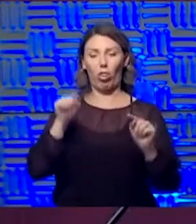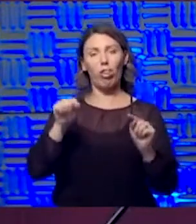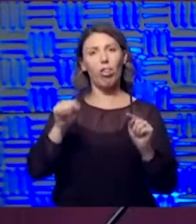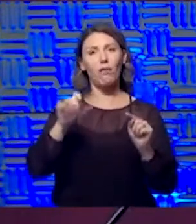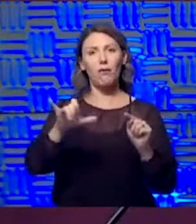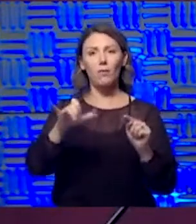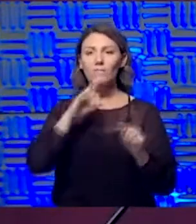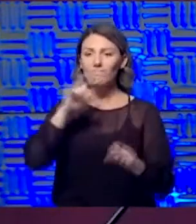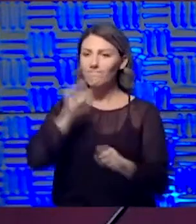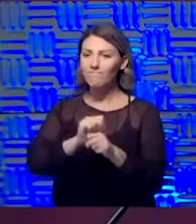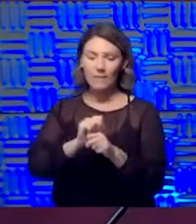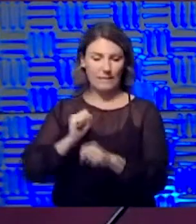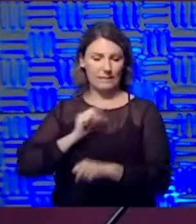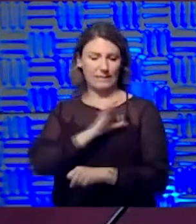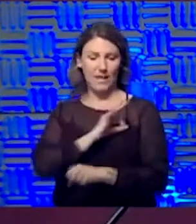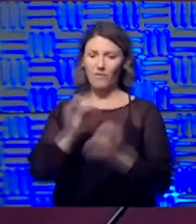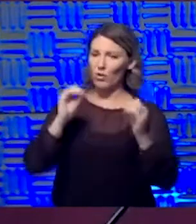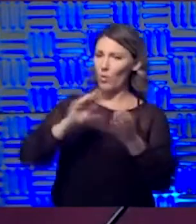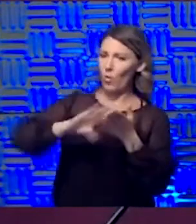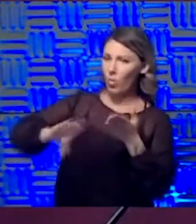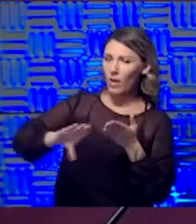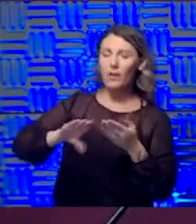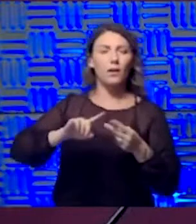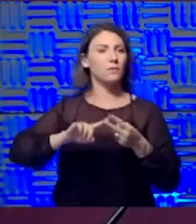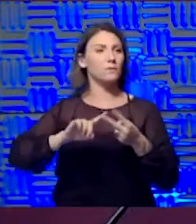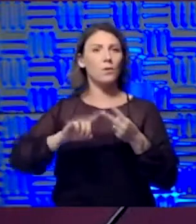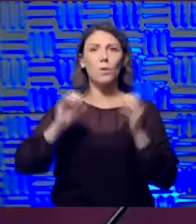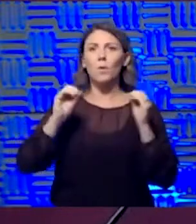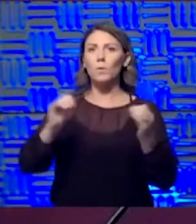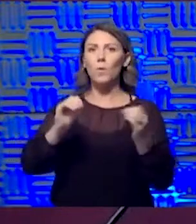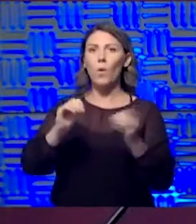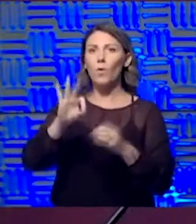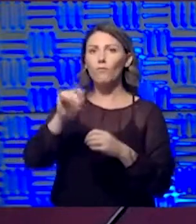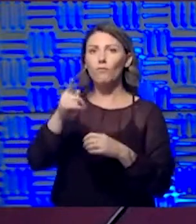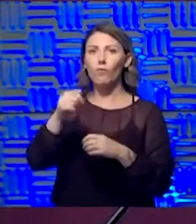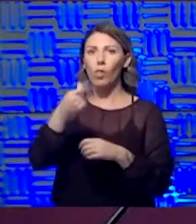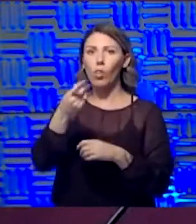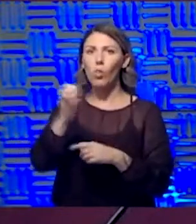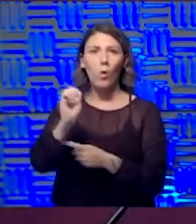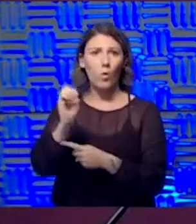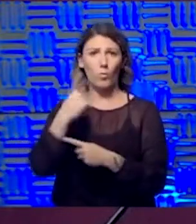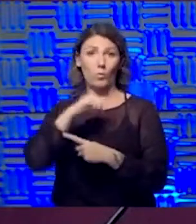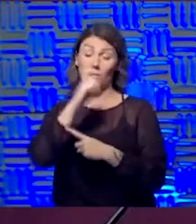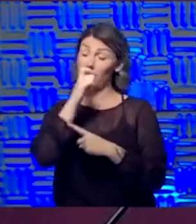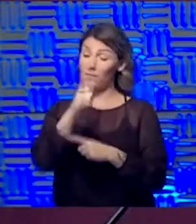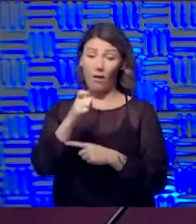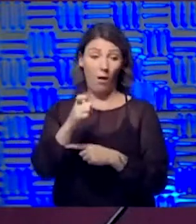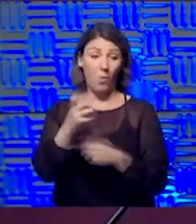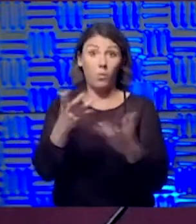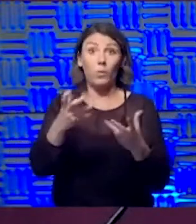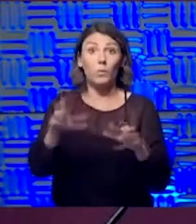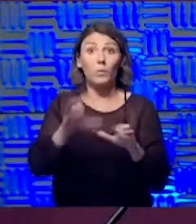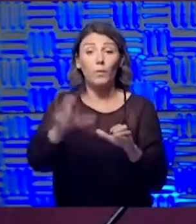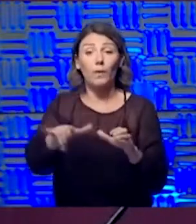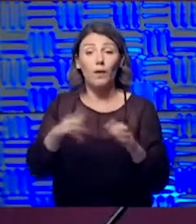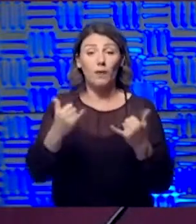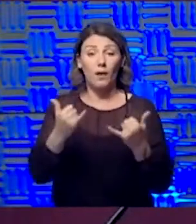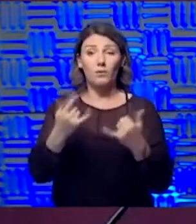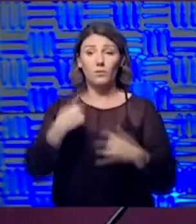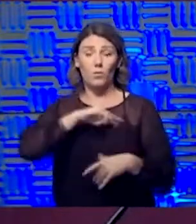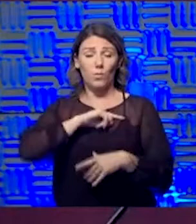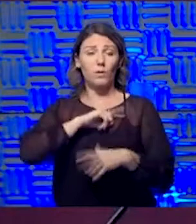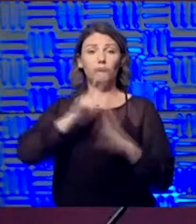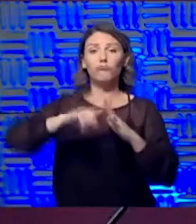years. We've had no layoffs. We've had no furloughs over the last 21 years. And it is not our intent to do that now either. So we began socializing